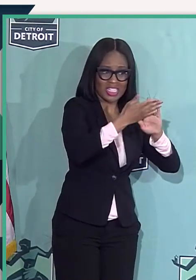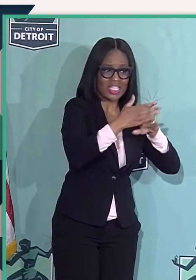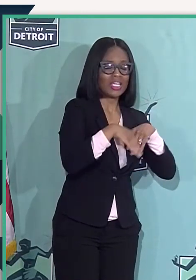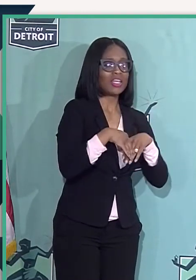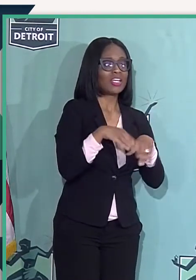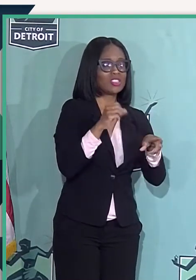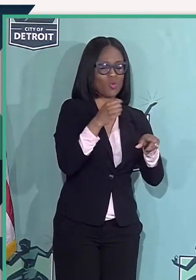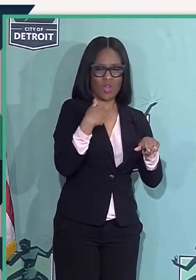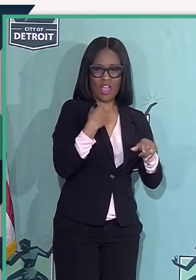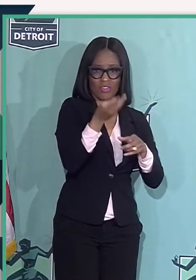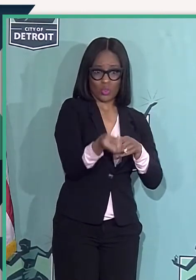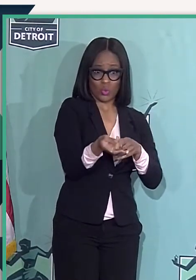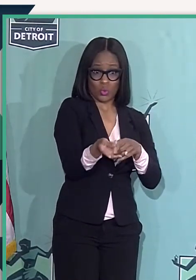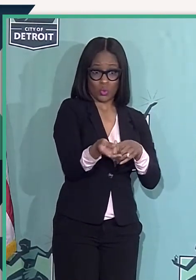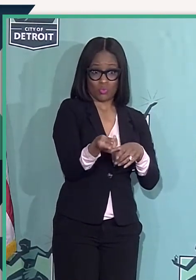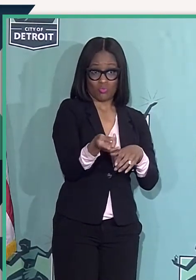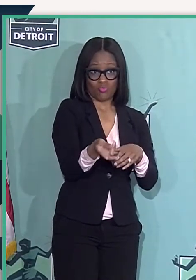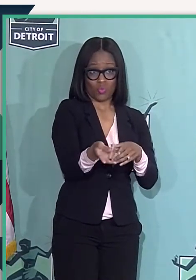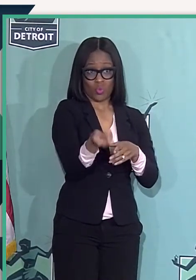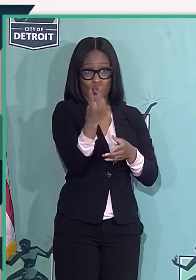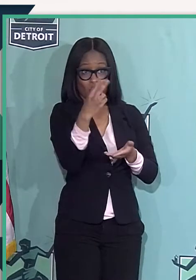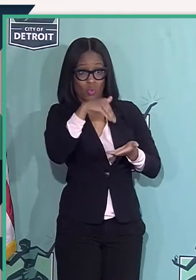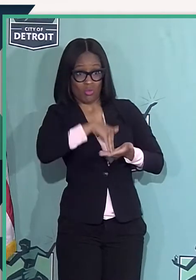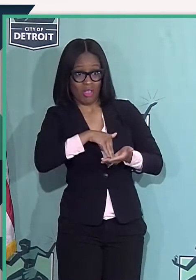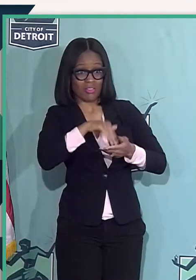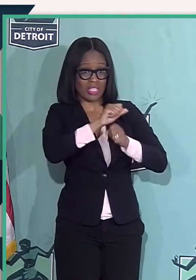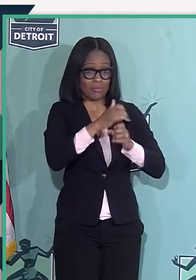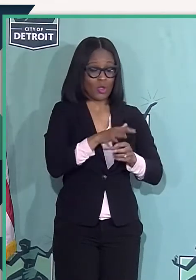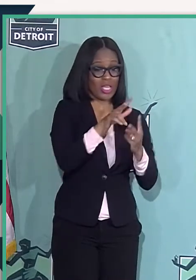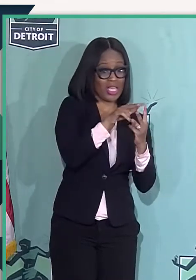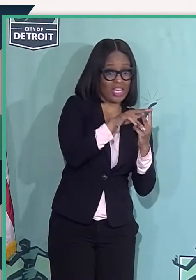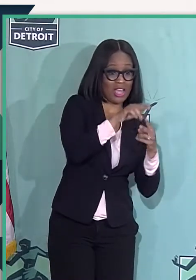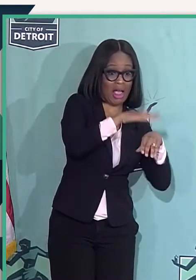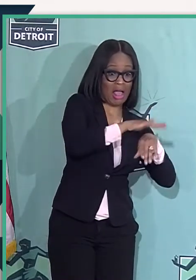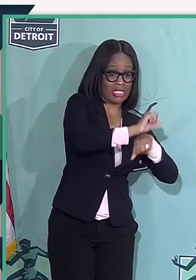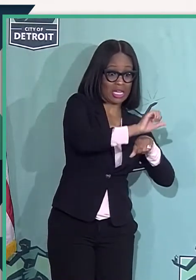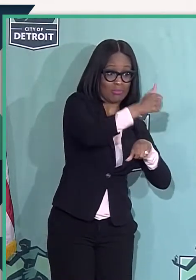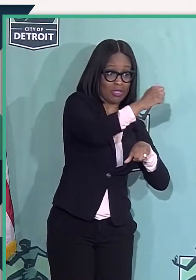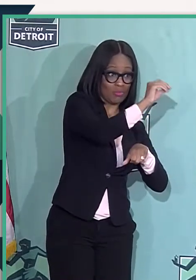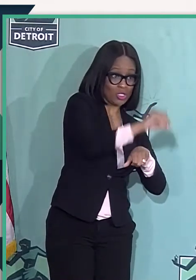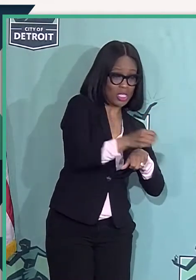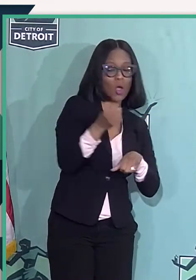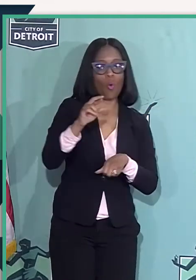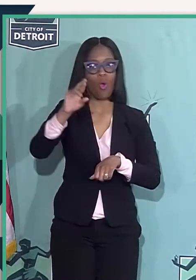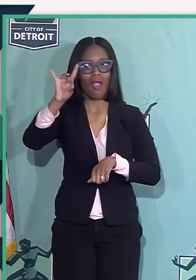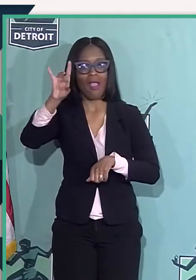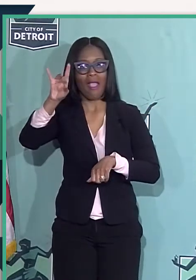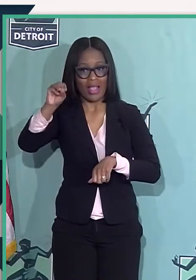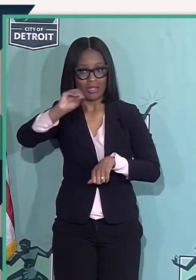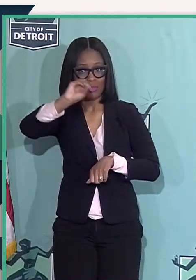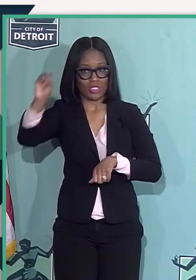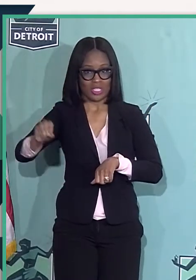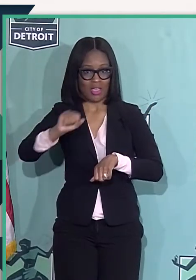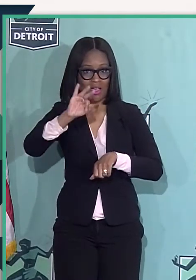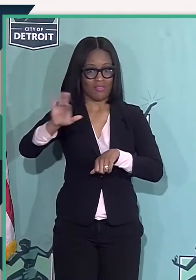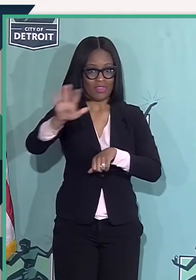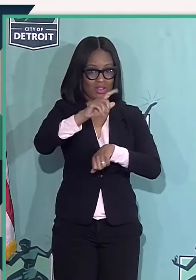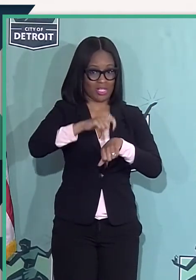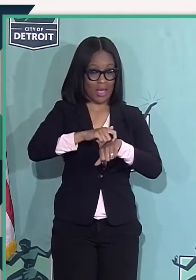got 2,000 employees that are either on the job 10% of the time or 80% of the time. They'll be brought